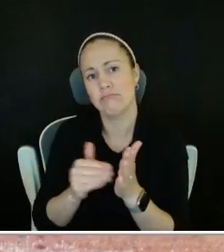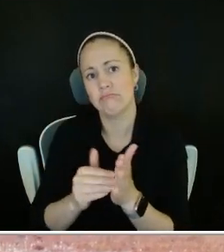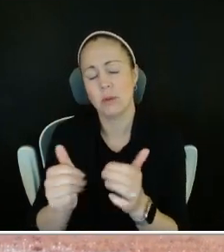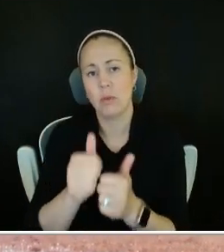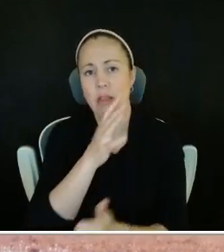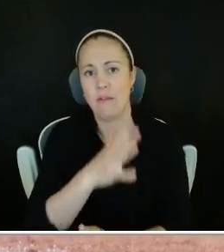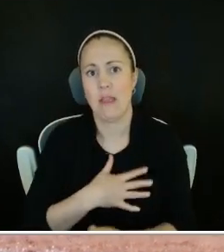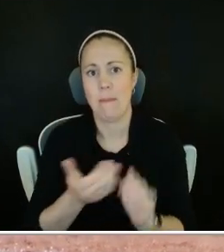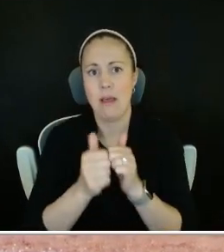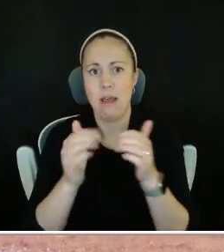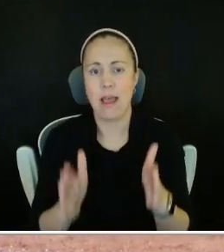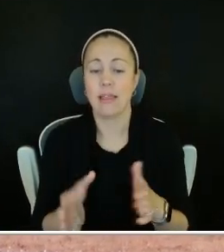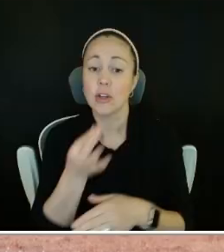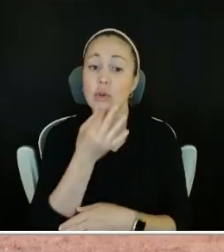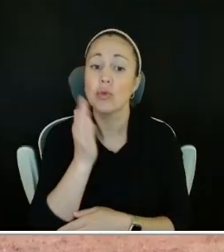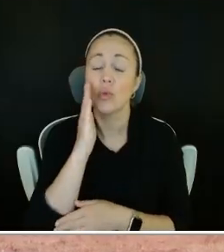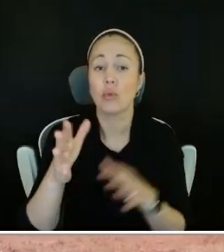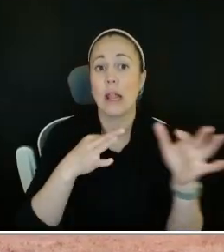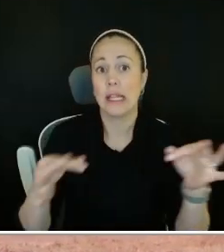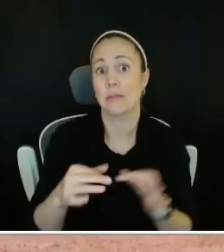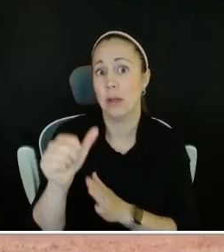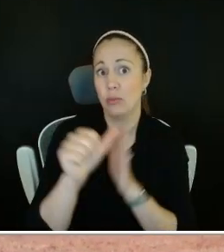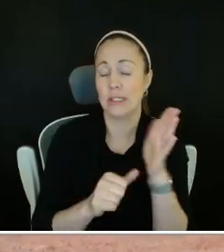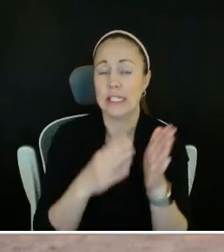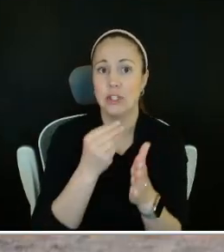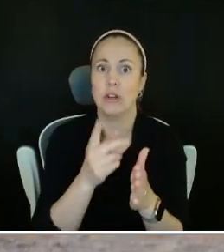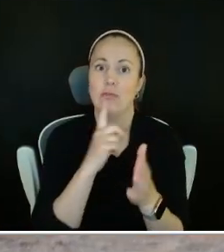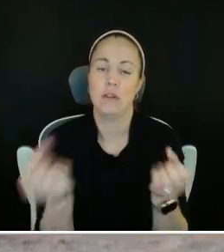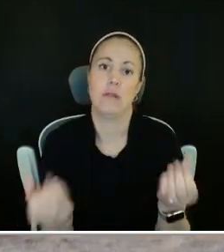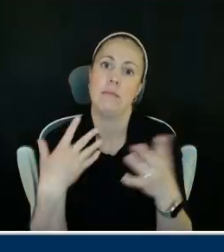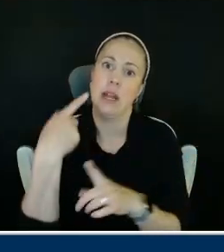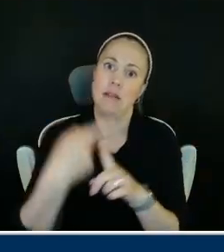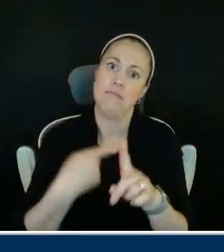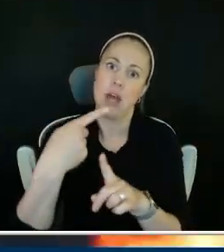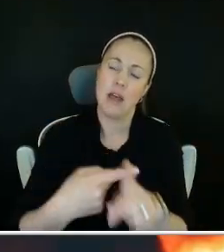the months-long rehab that has Lael Barnes back on the field.